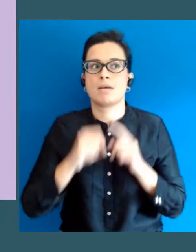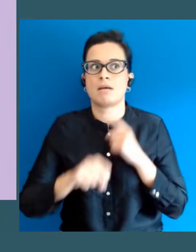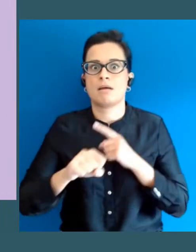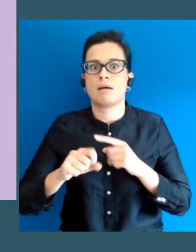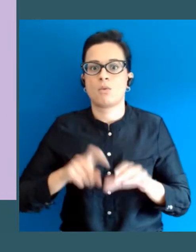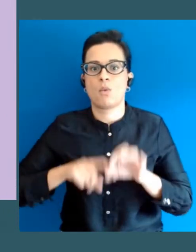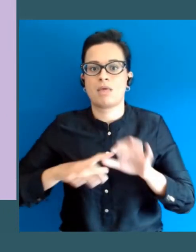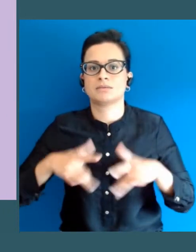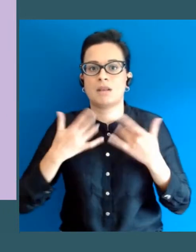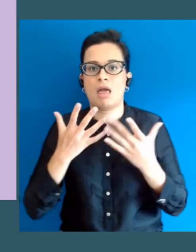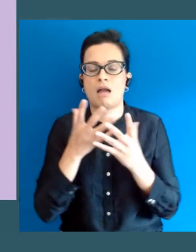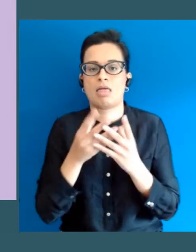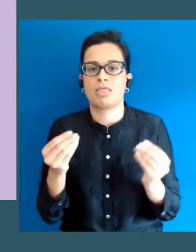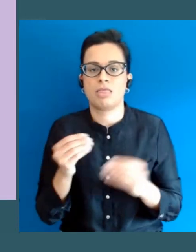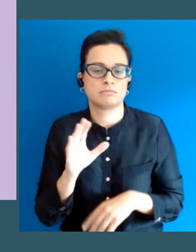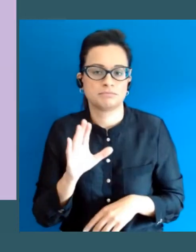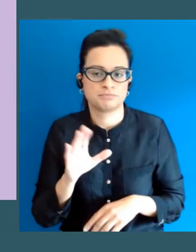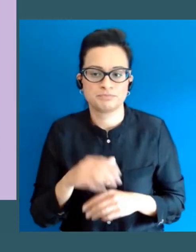life.